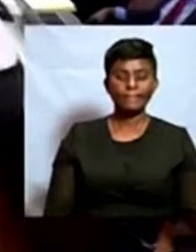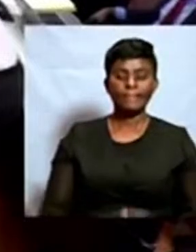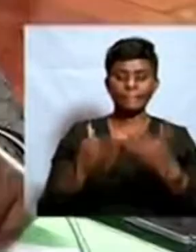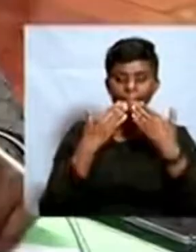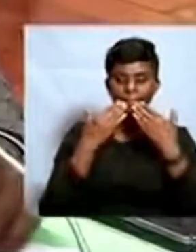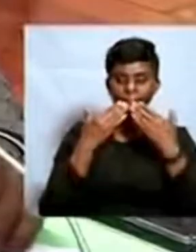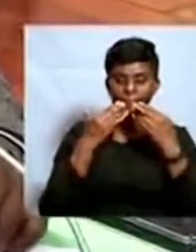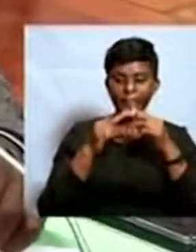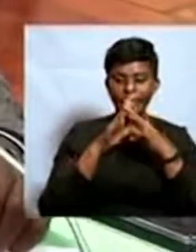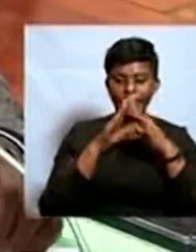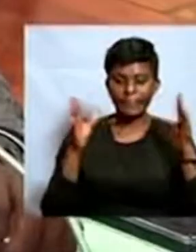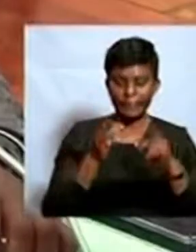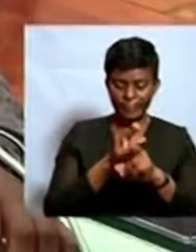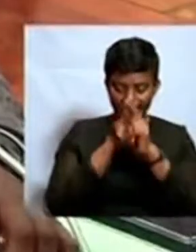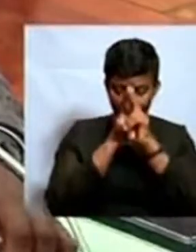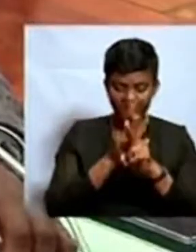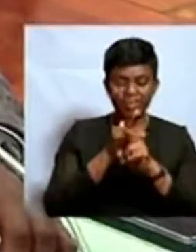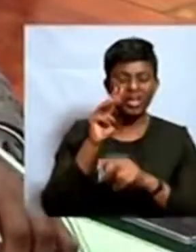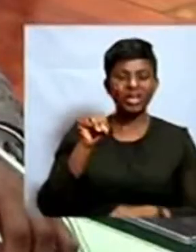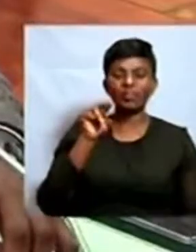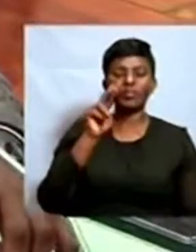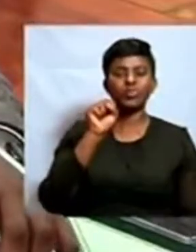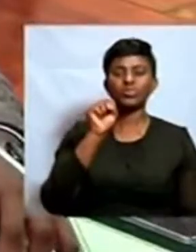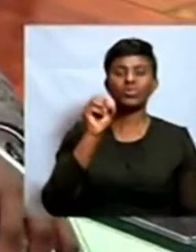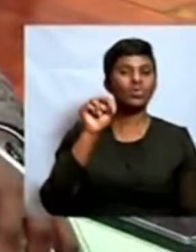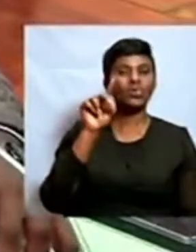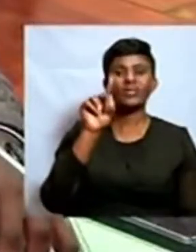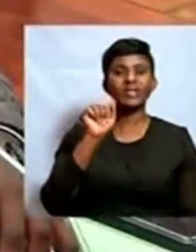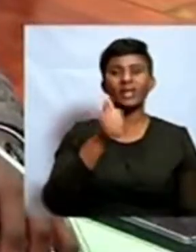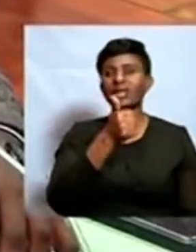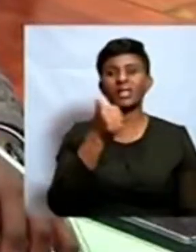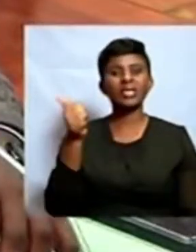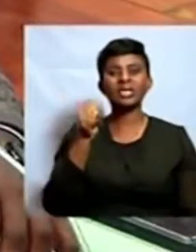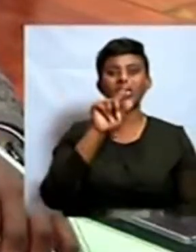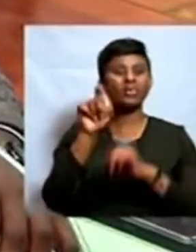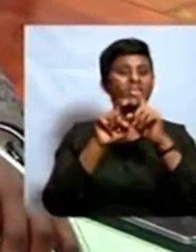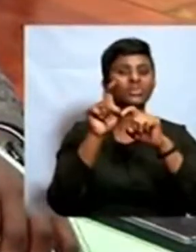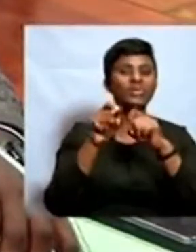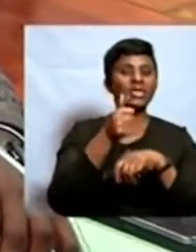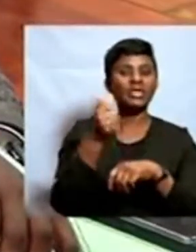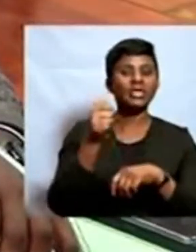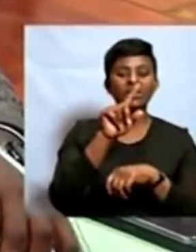Thank you so much. Honorable Msonda, any question?